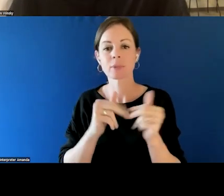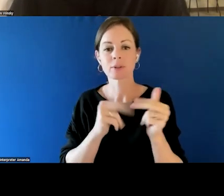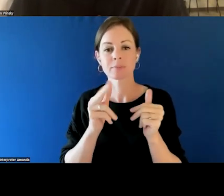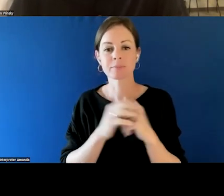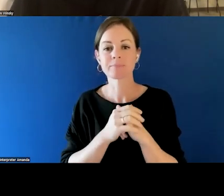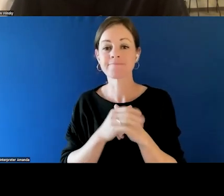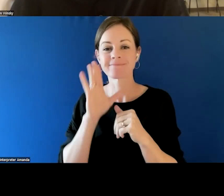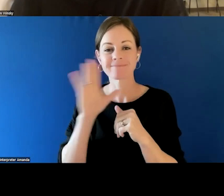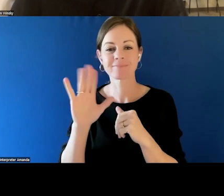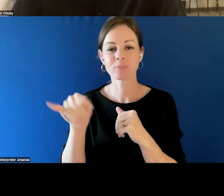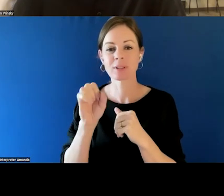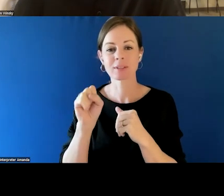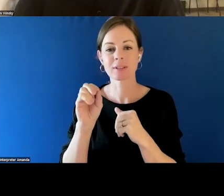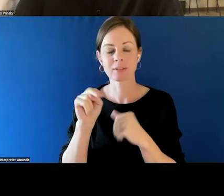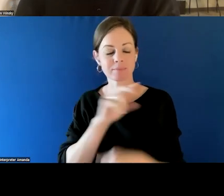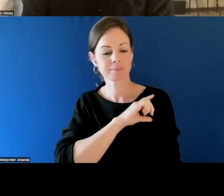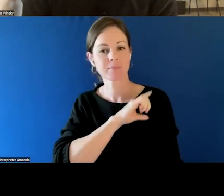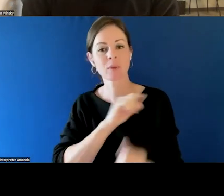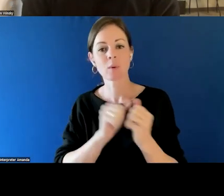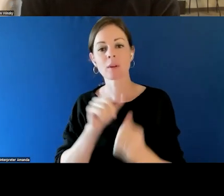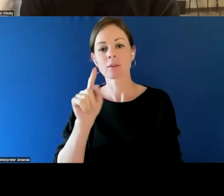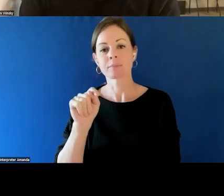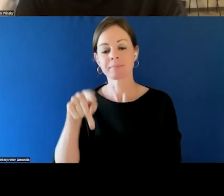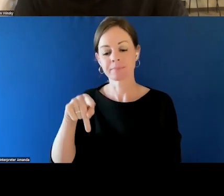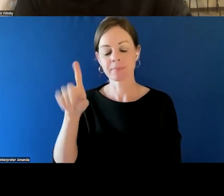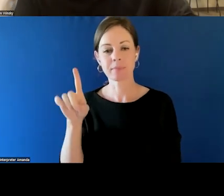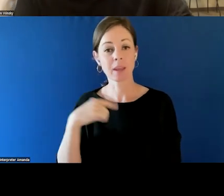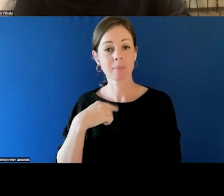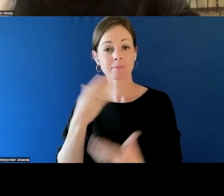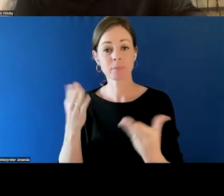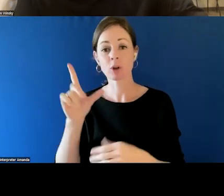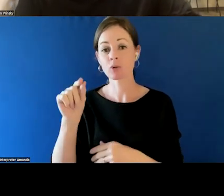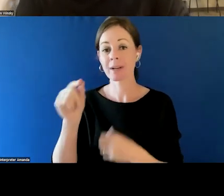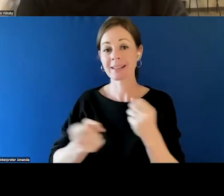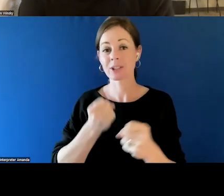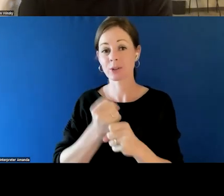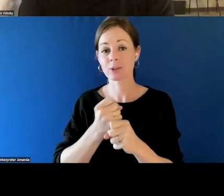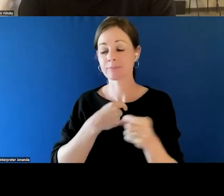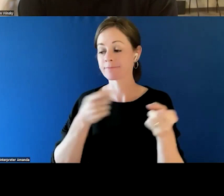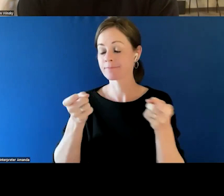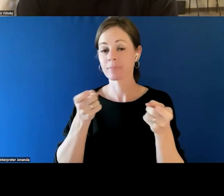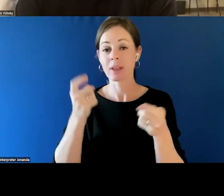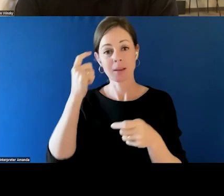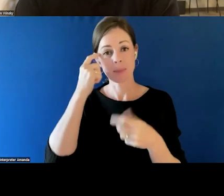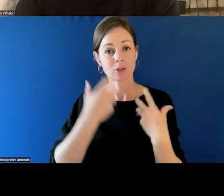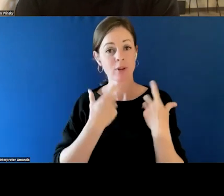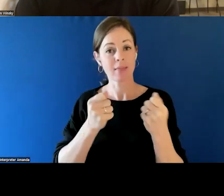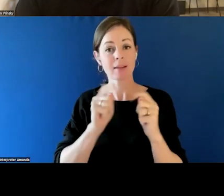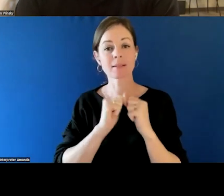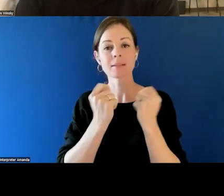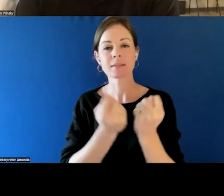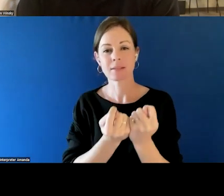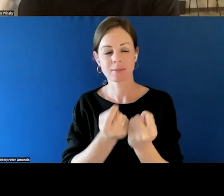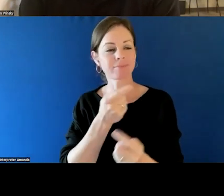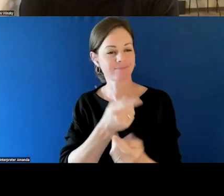I'm Jason Winsky. I'm a sergeant with the Tucson Police Department. I've been there 20 years and I supervise our mental health team. And like Dr. Balfour